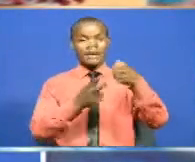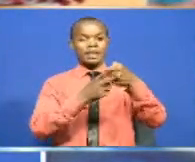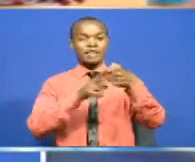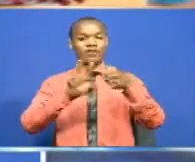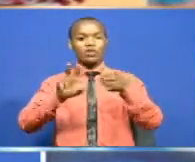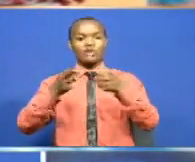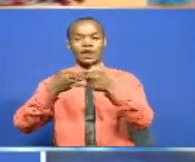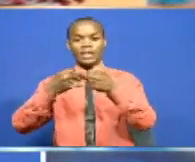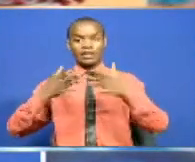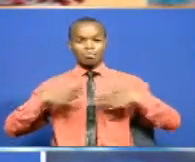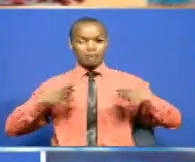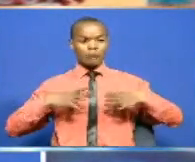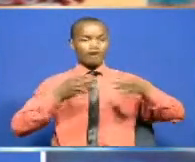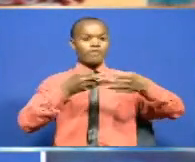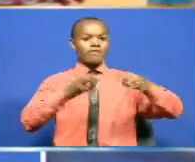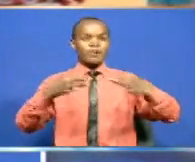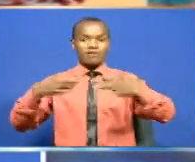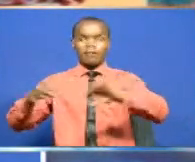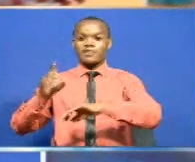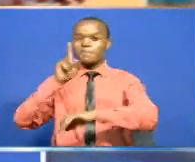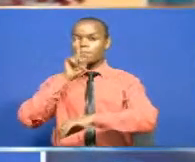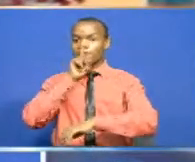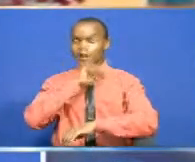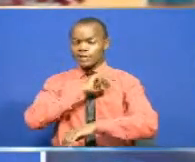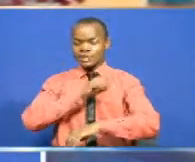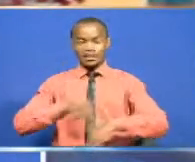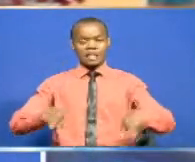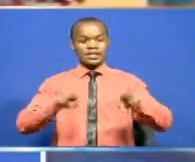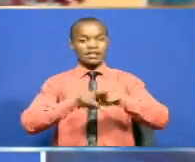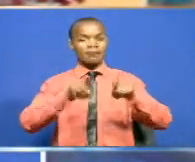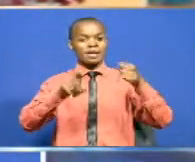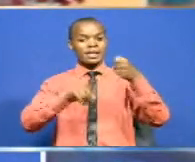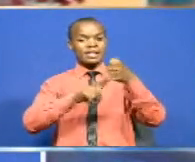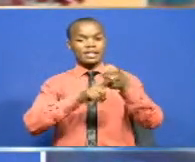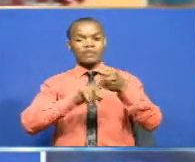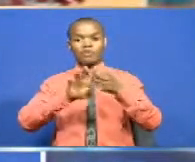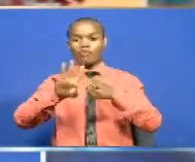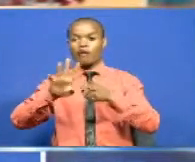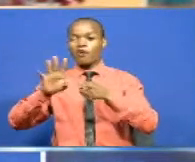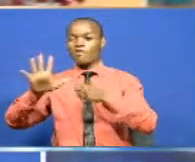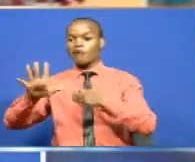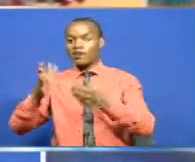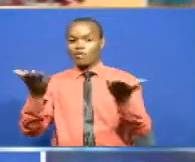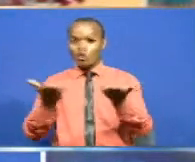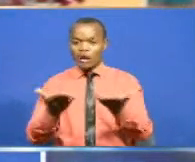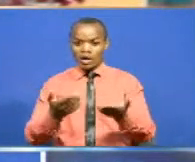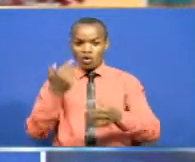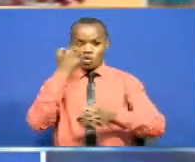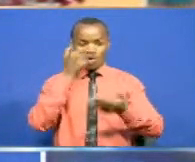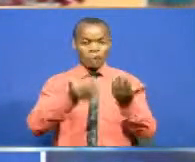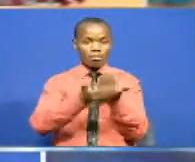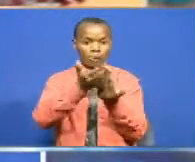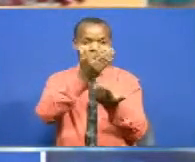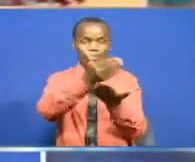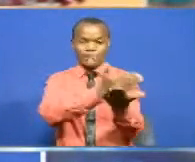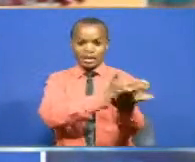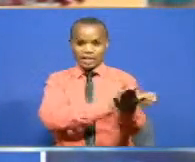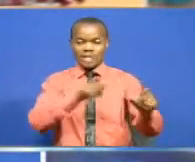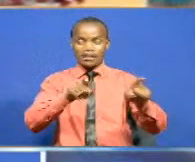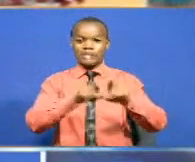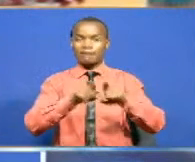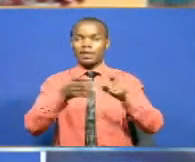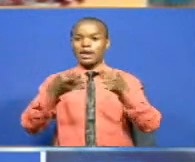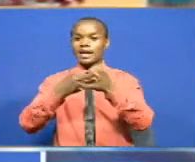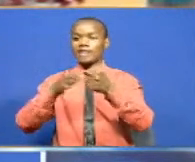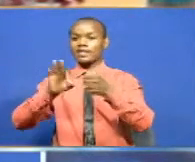were discharged over the same period, 645 from home-based care program, while 83 were in various